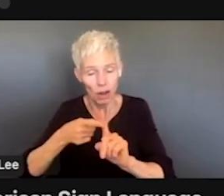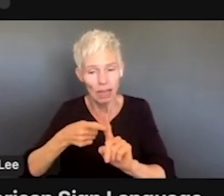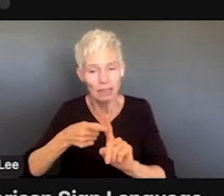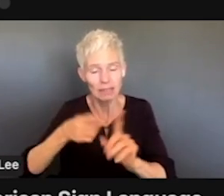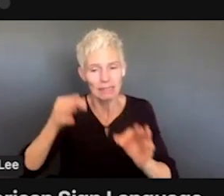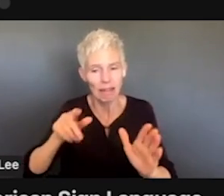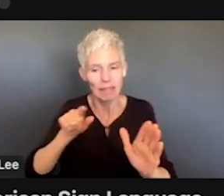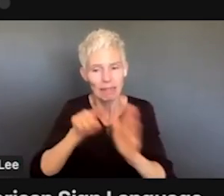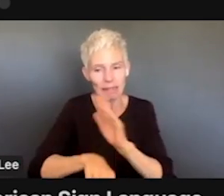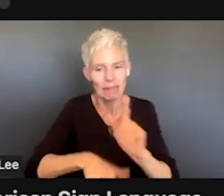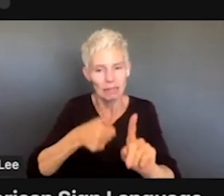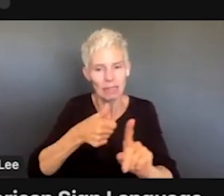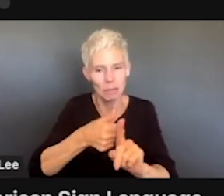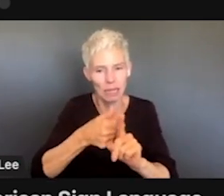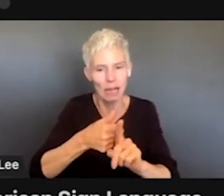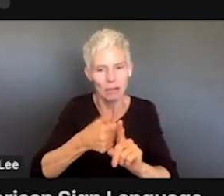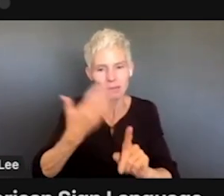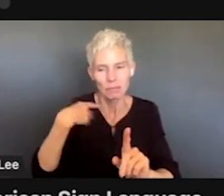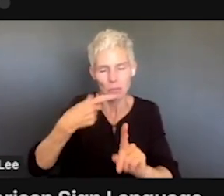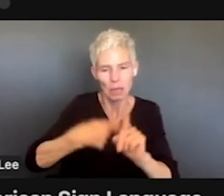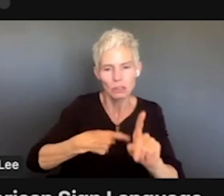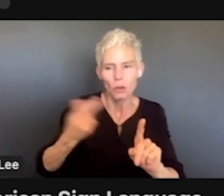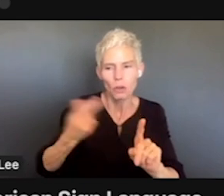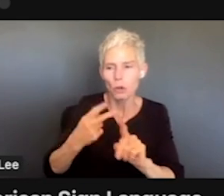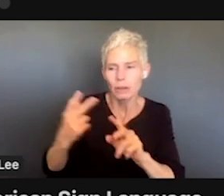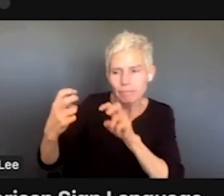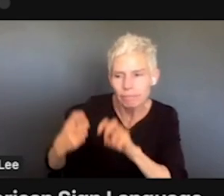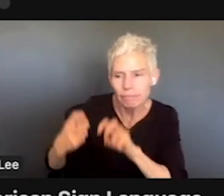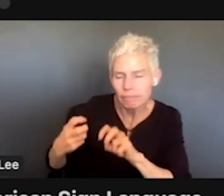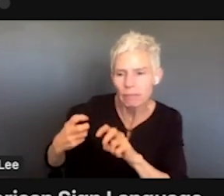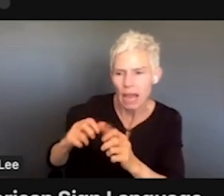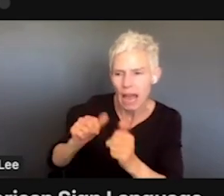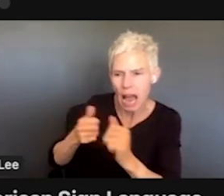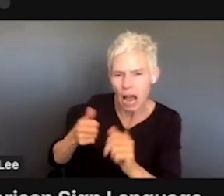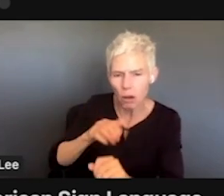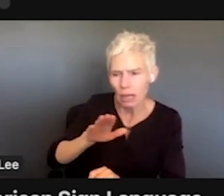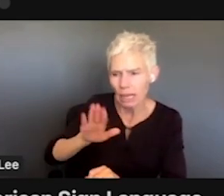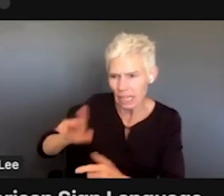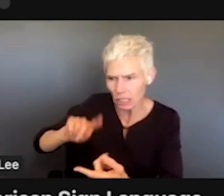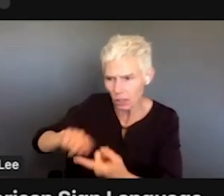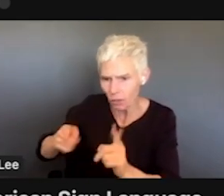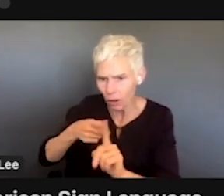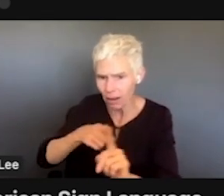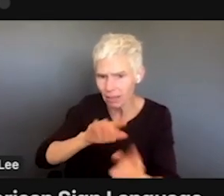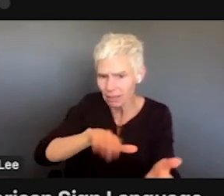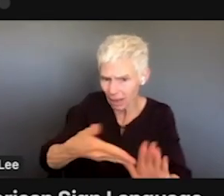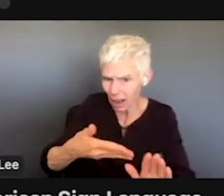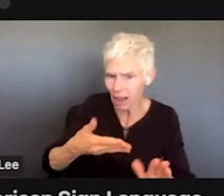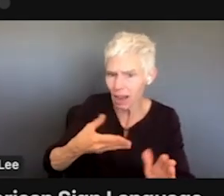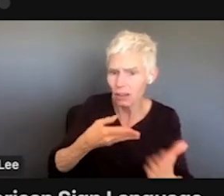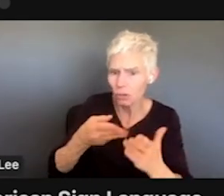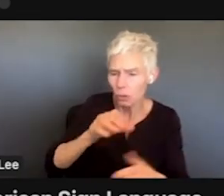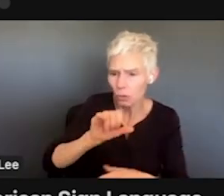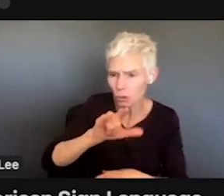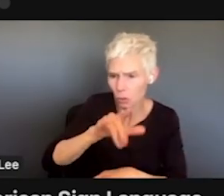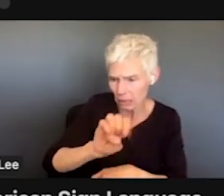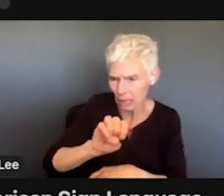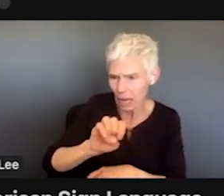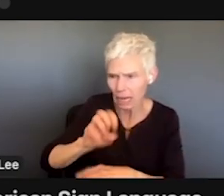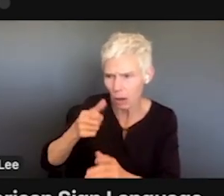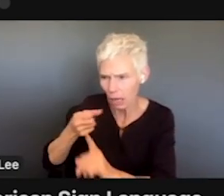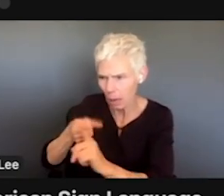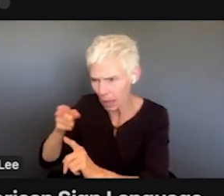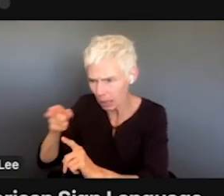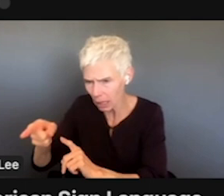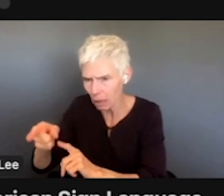And I really wanted to talk to him about the impact and the support that's available not only from home, but with a lifeline